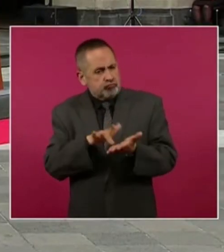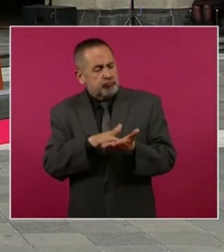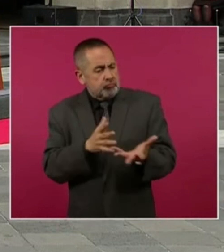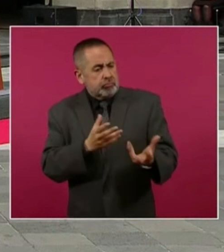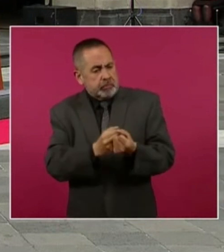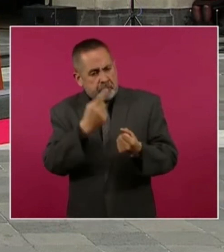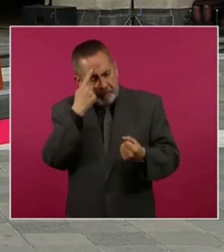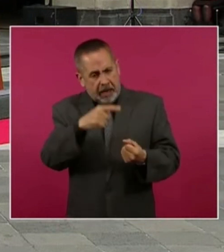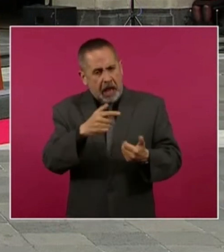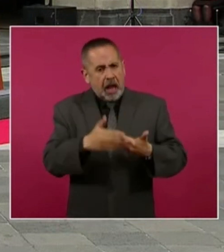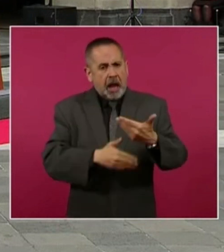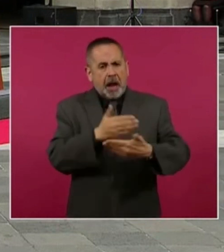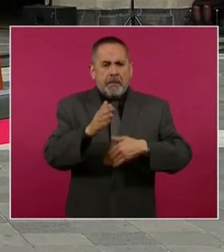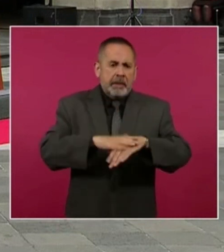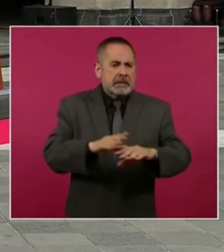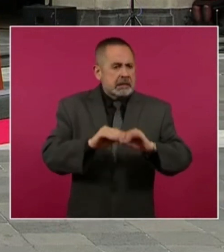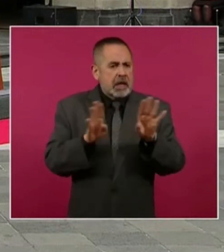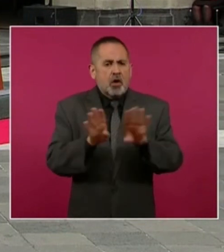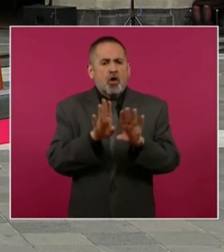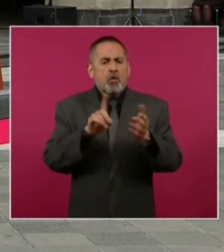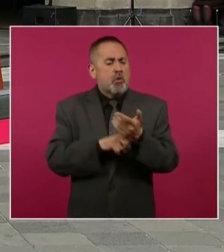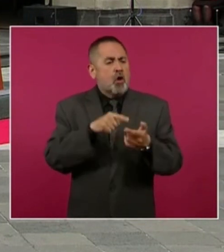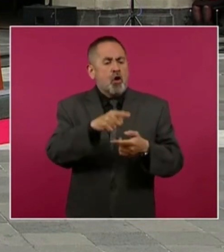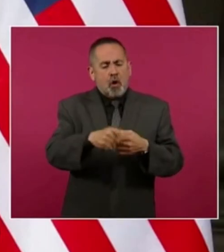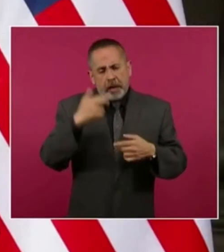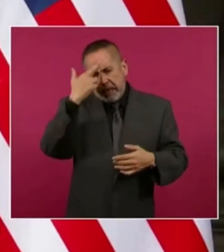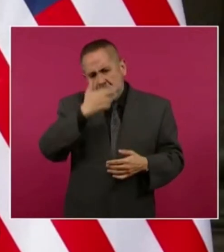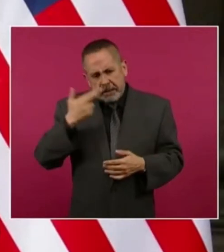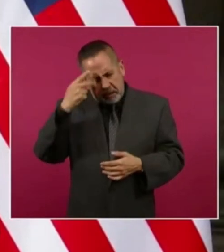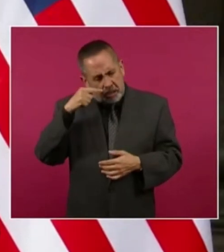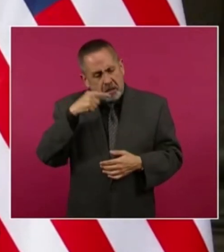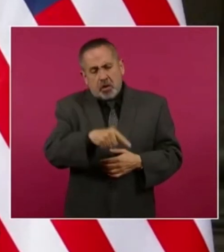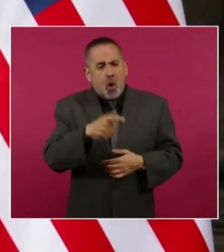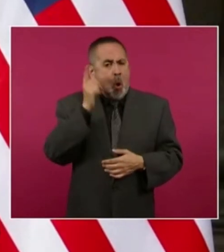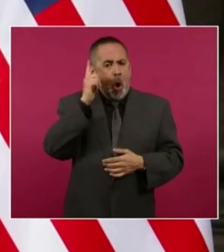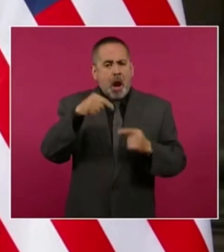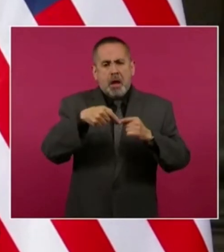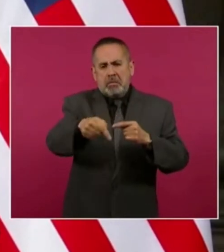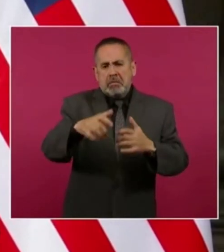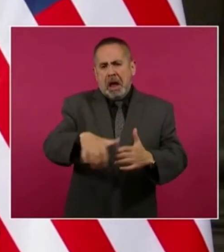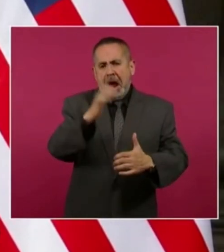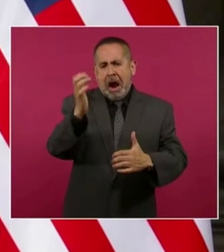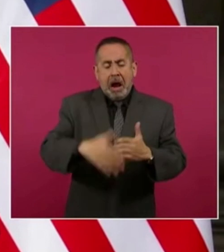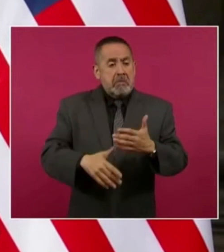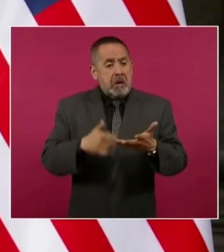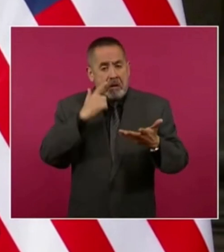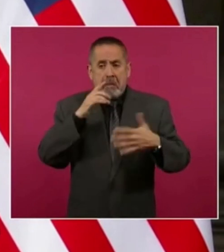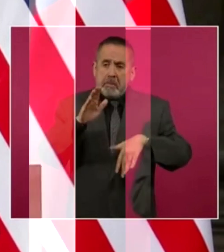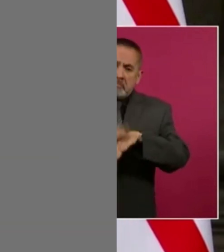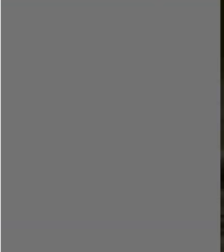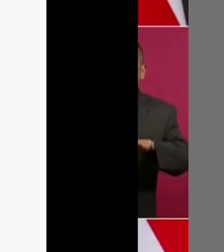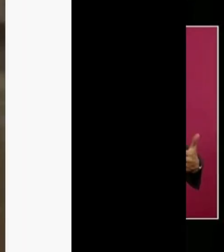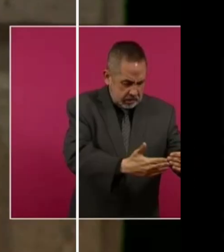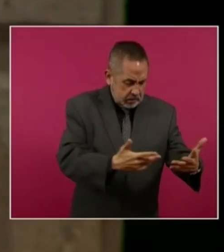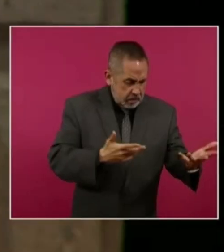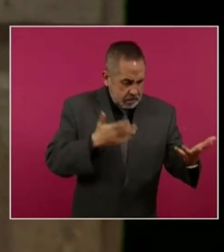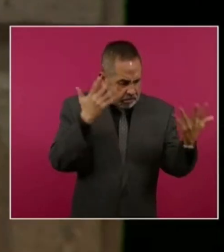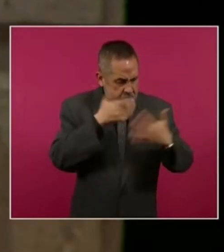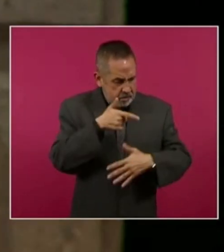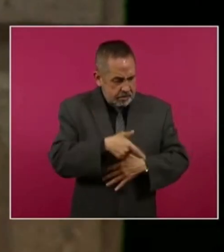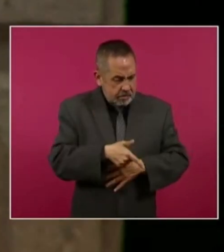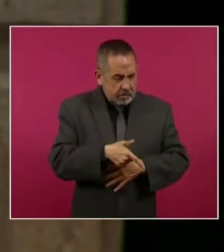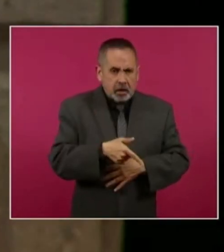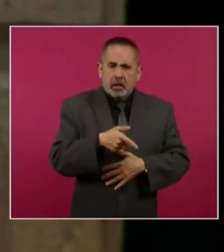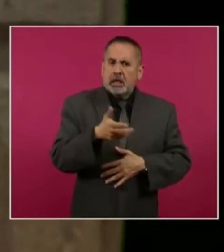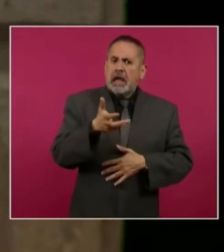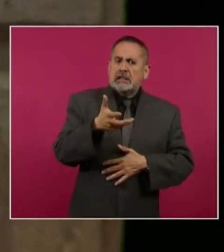with the review and which I hope will be finished soon. And there'll be more detail at that time. That was President